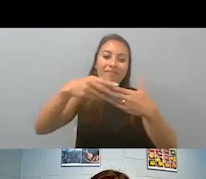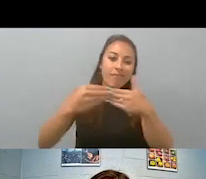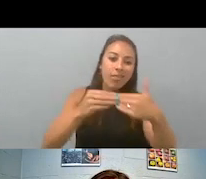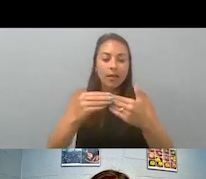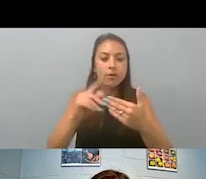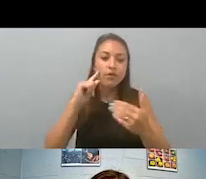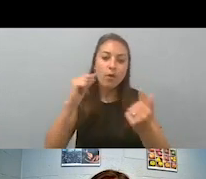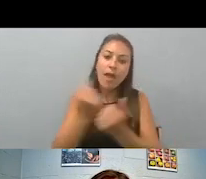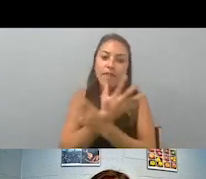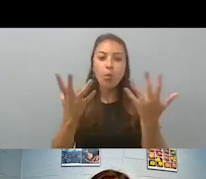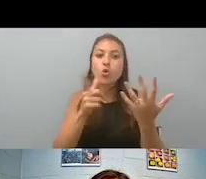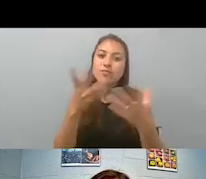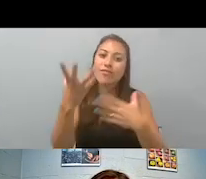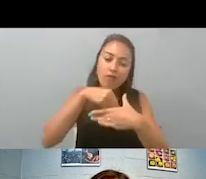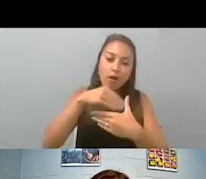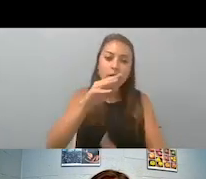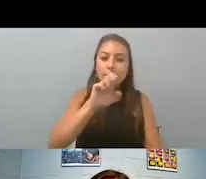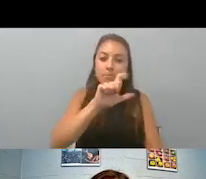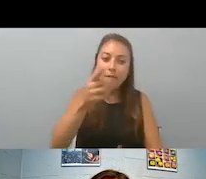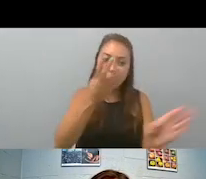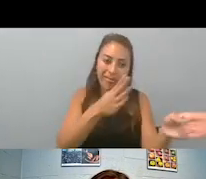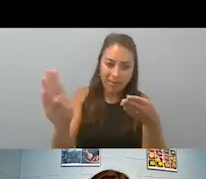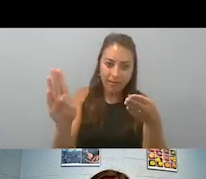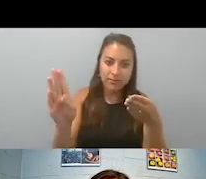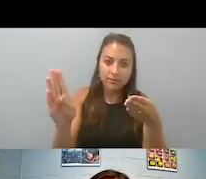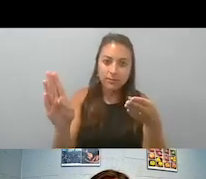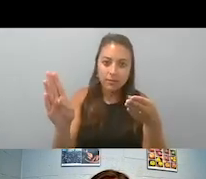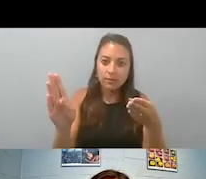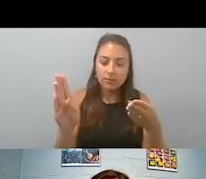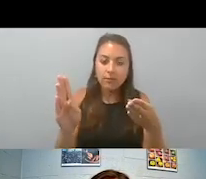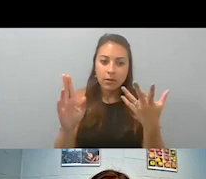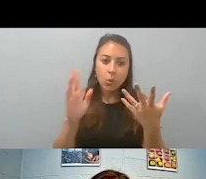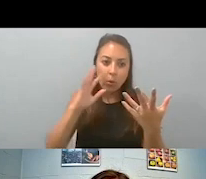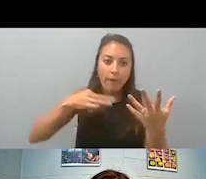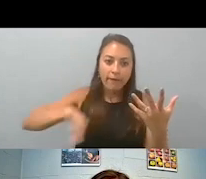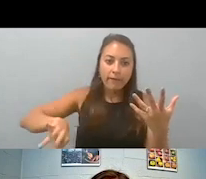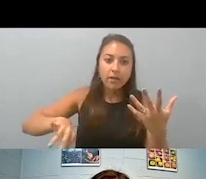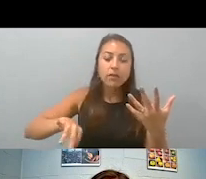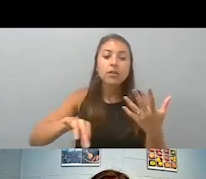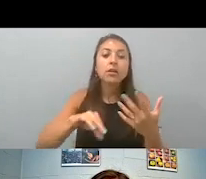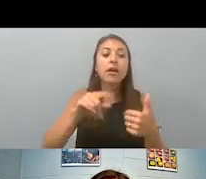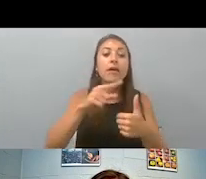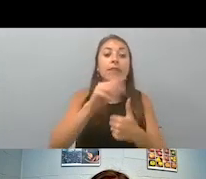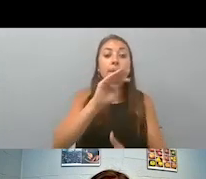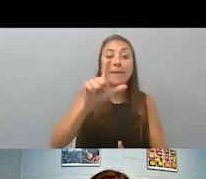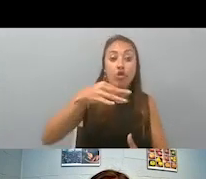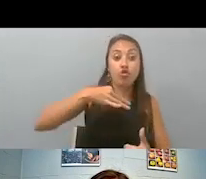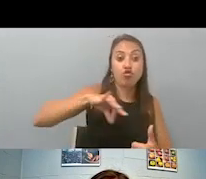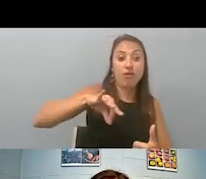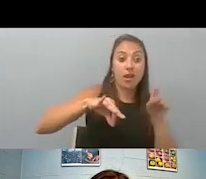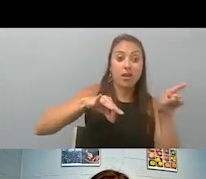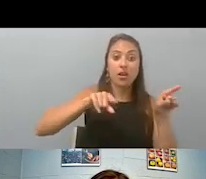to everyone on meal plan. And I think the meal credit versus point